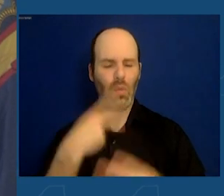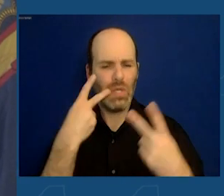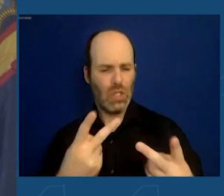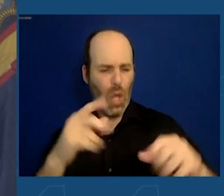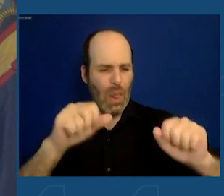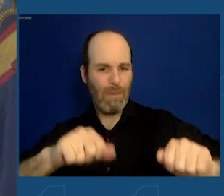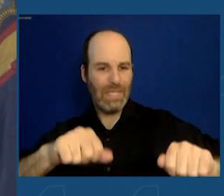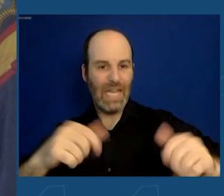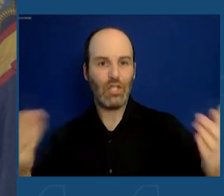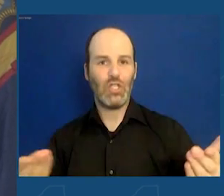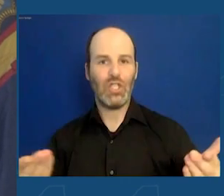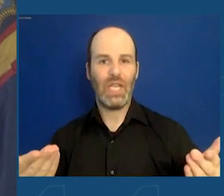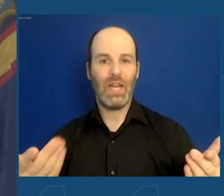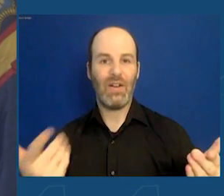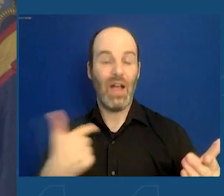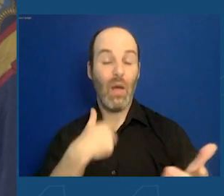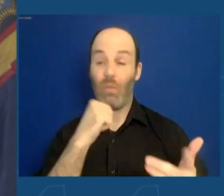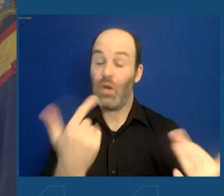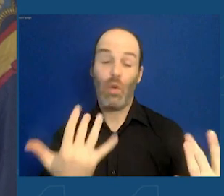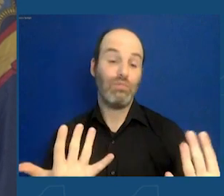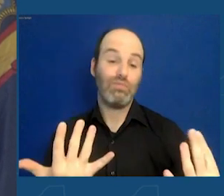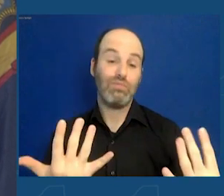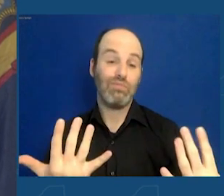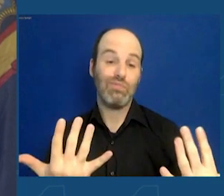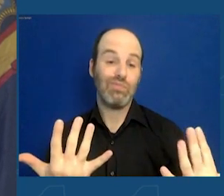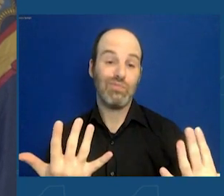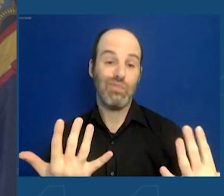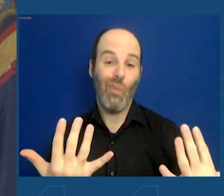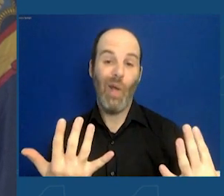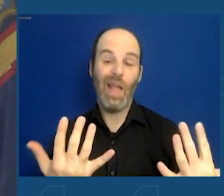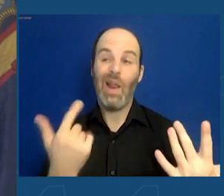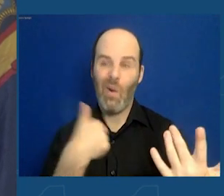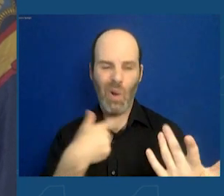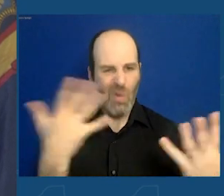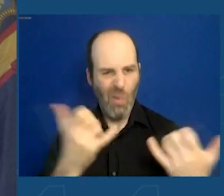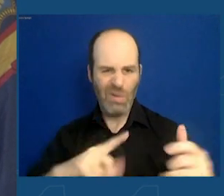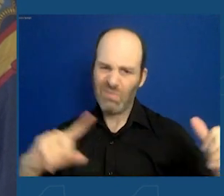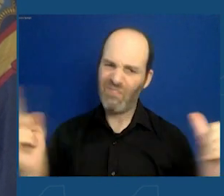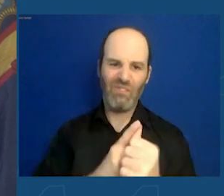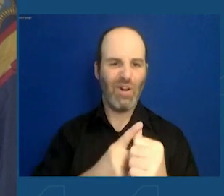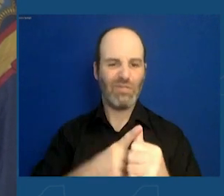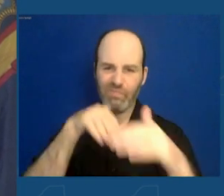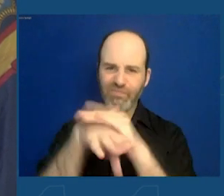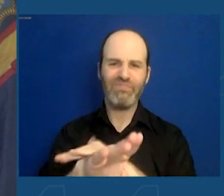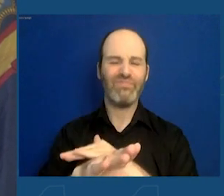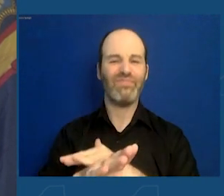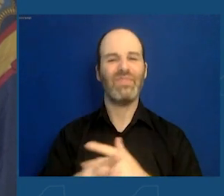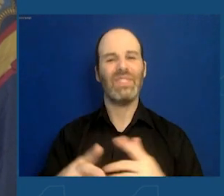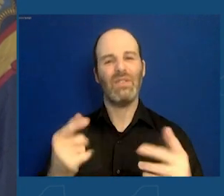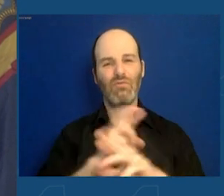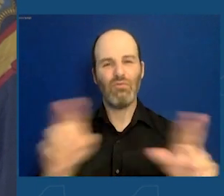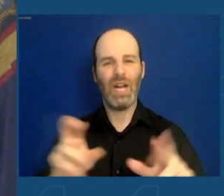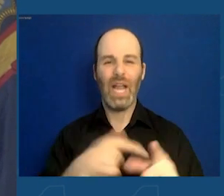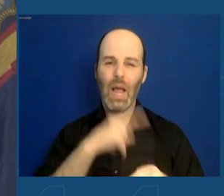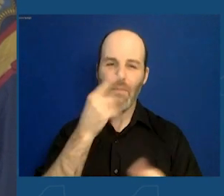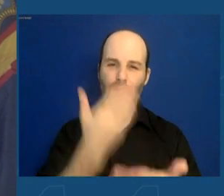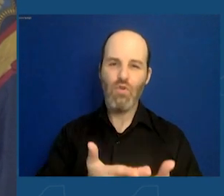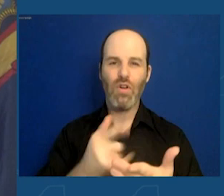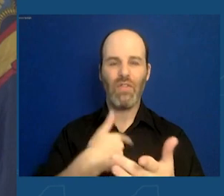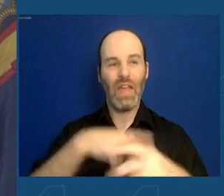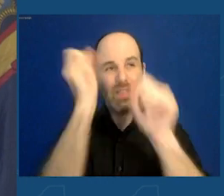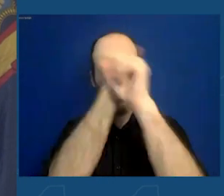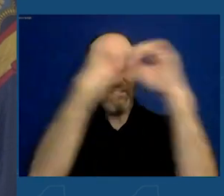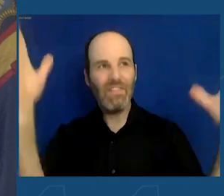we are not one to wait in the wings. We wanted to be the first out here and help prove that the vision and foresight for